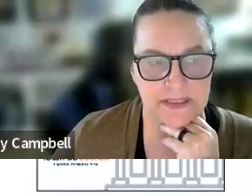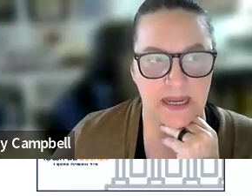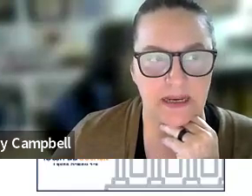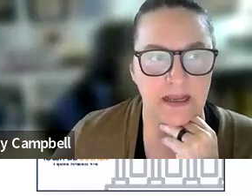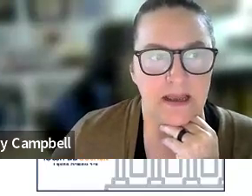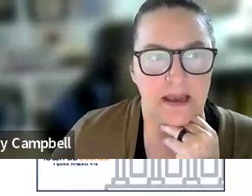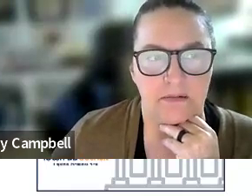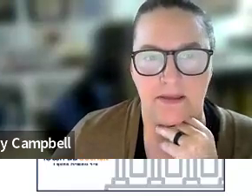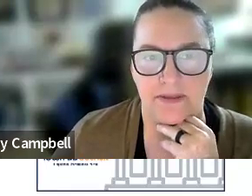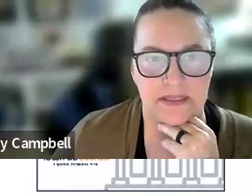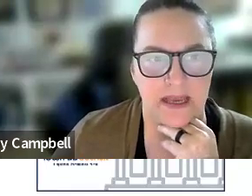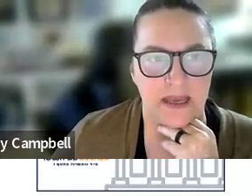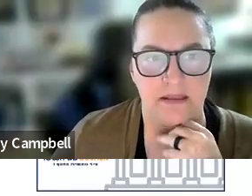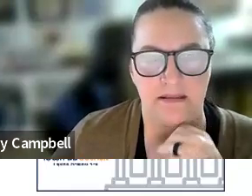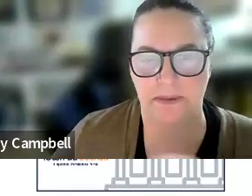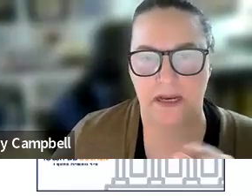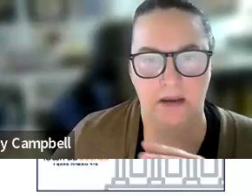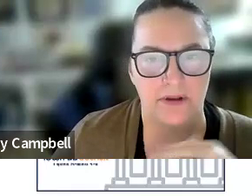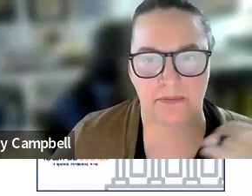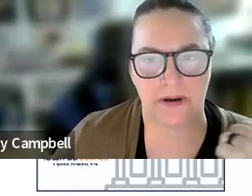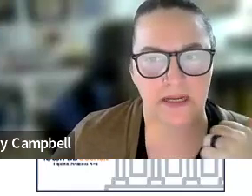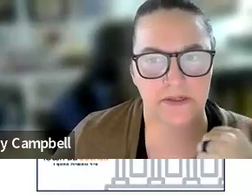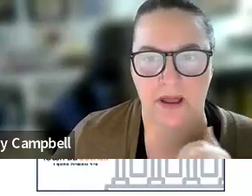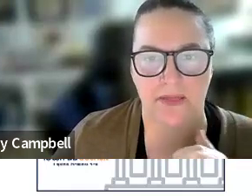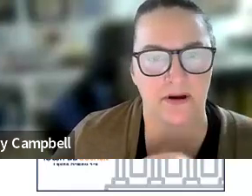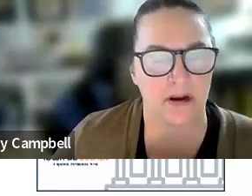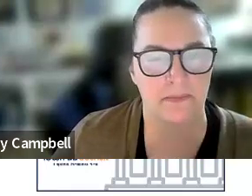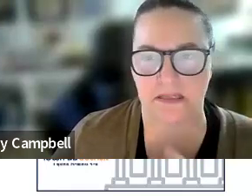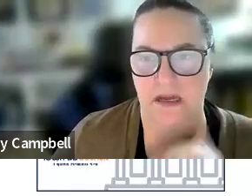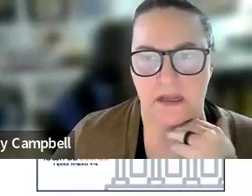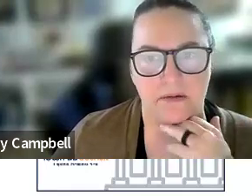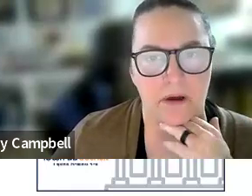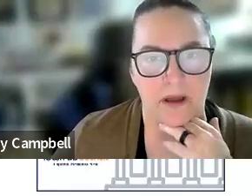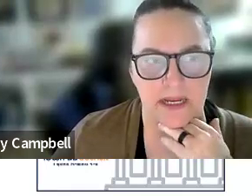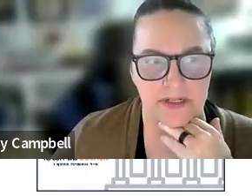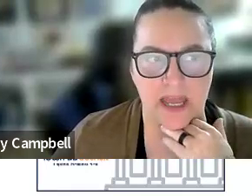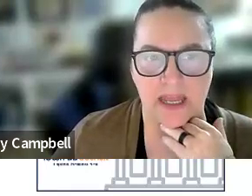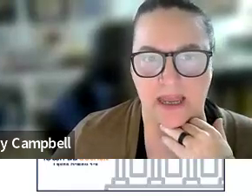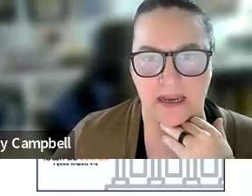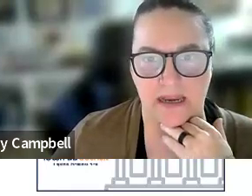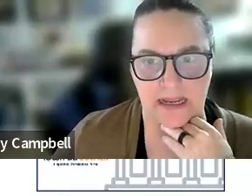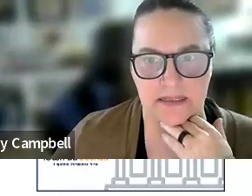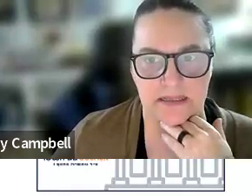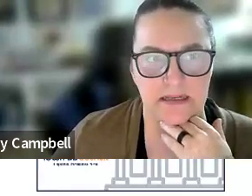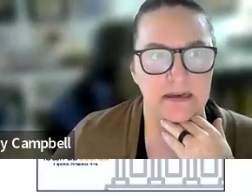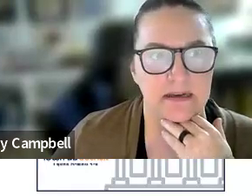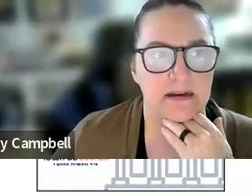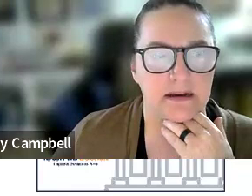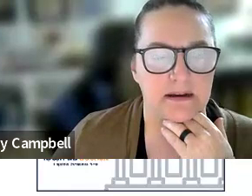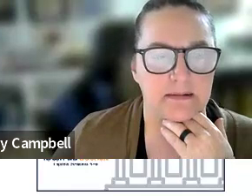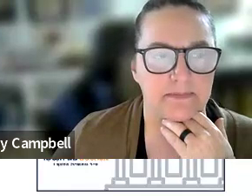around the state. And rather than say there'll be an equal number in each one, they're going to base it on what each AEA